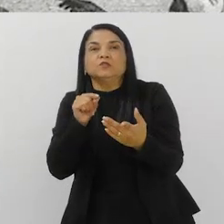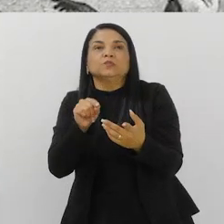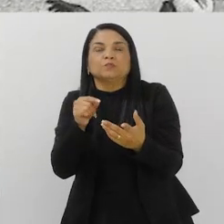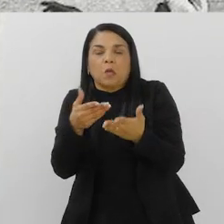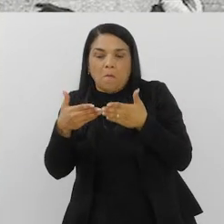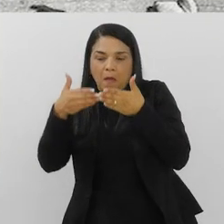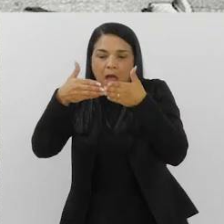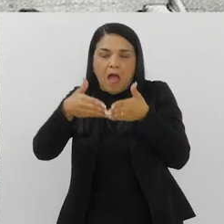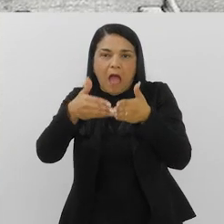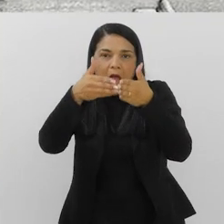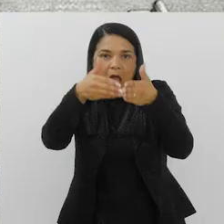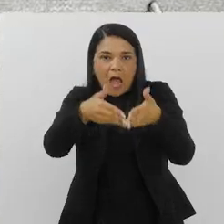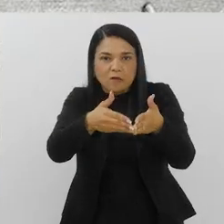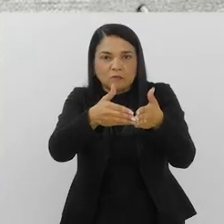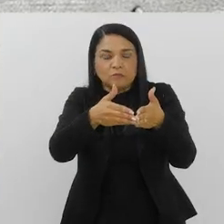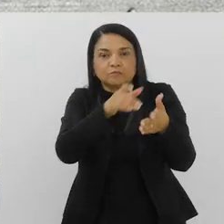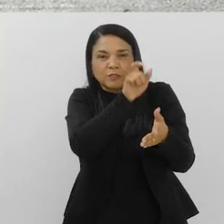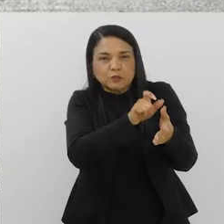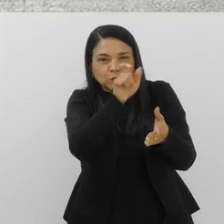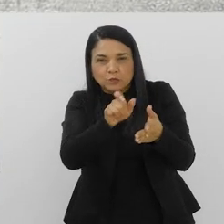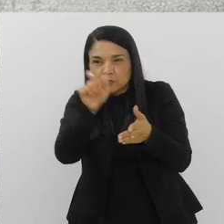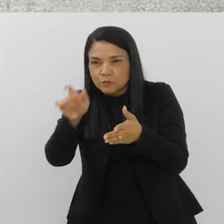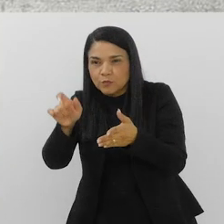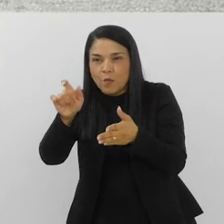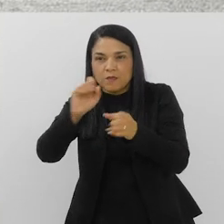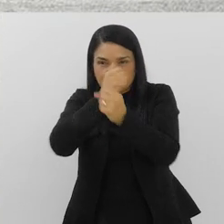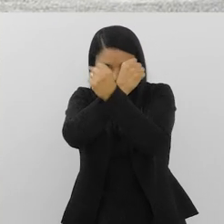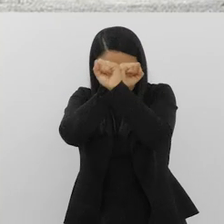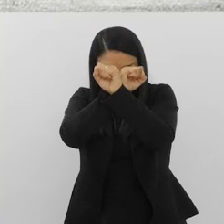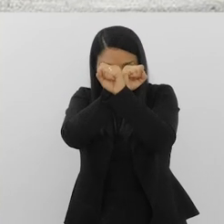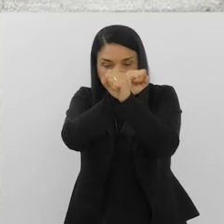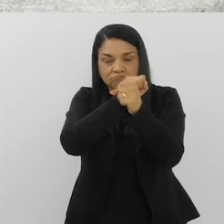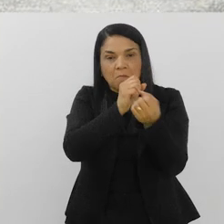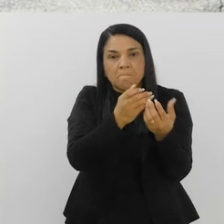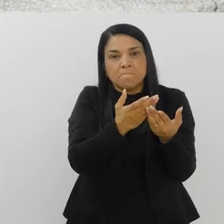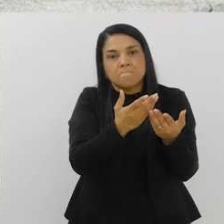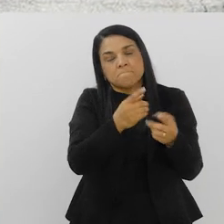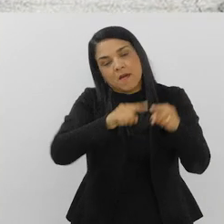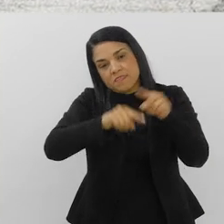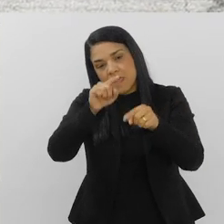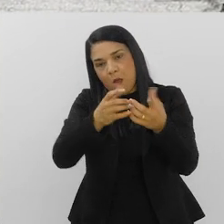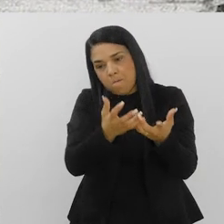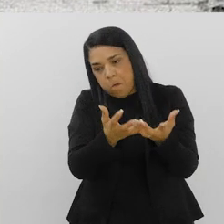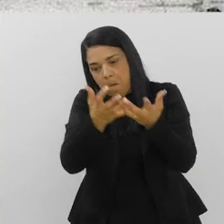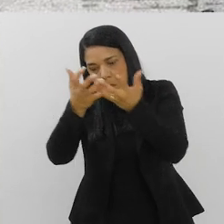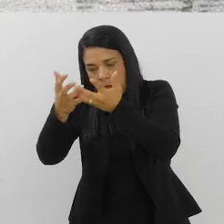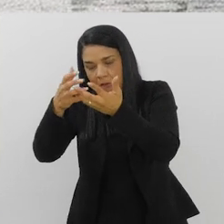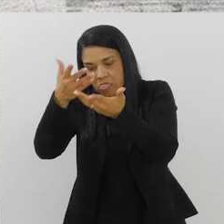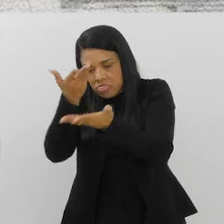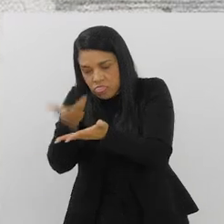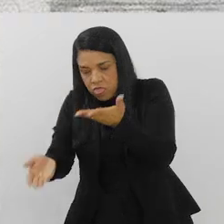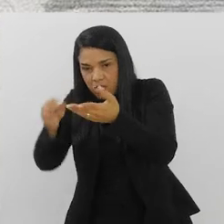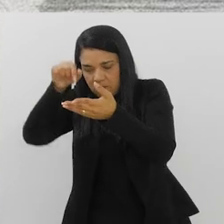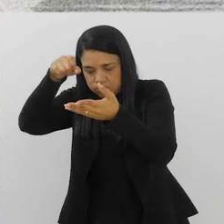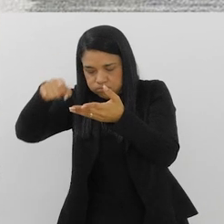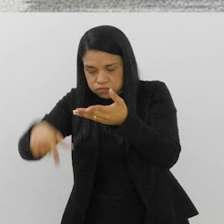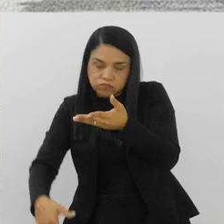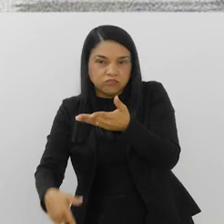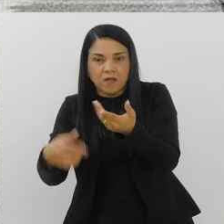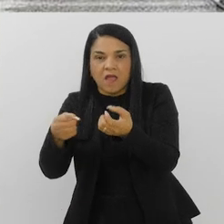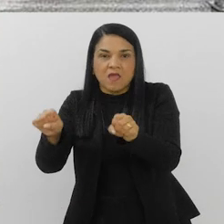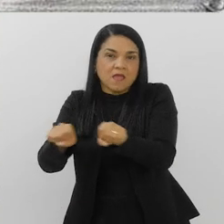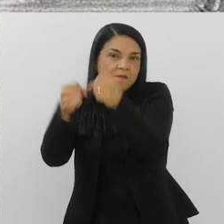of ships, to the Casio Valongo, pieces, lost, lost.